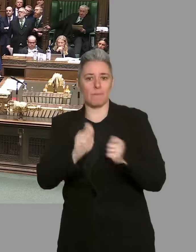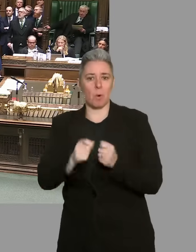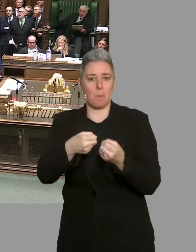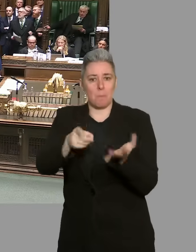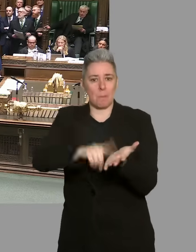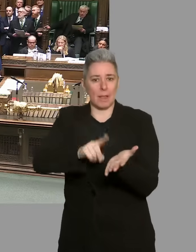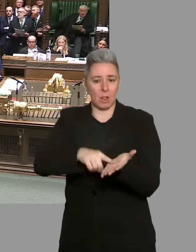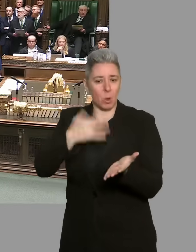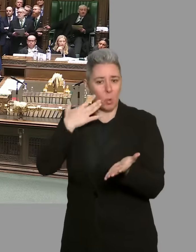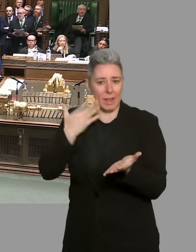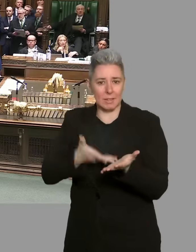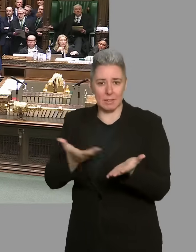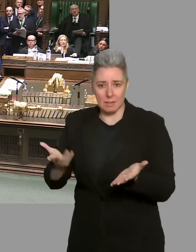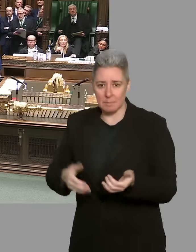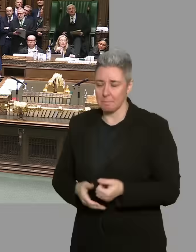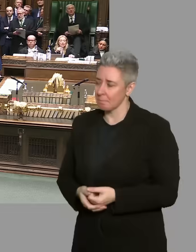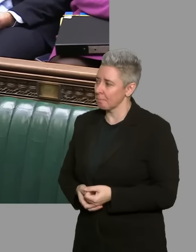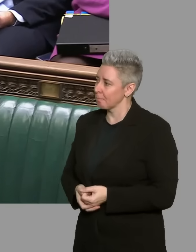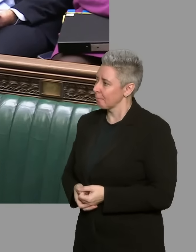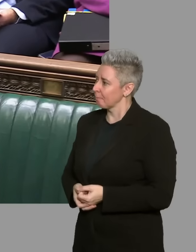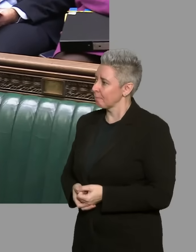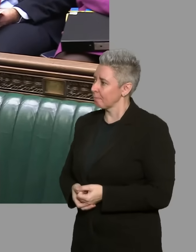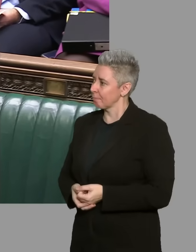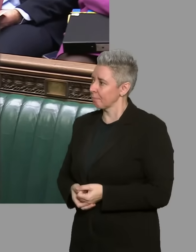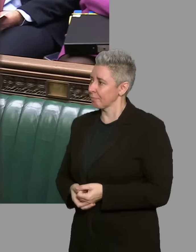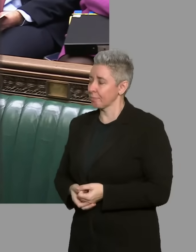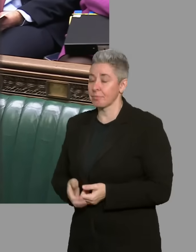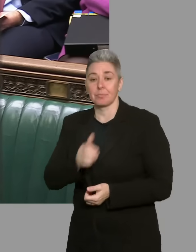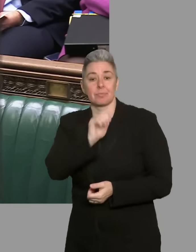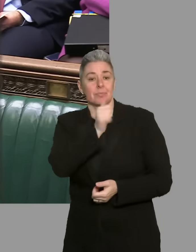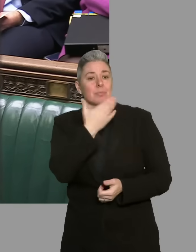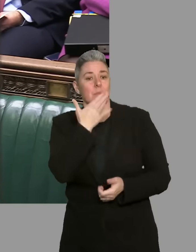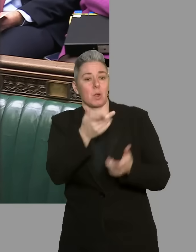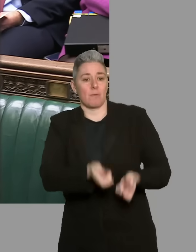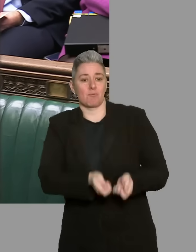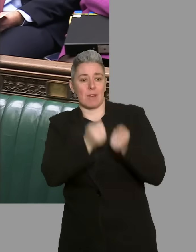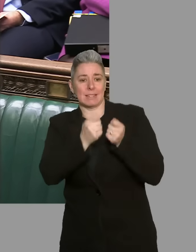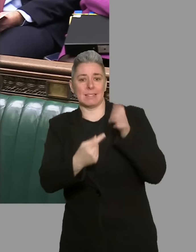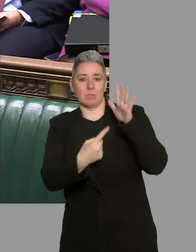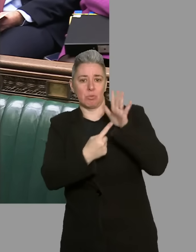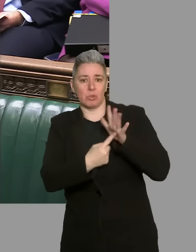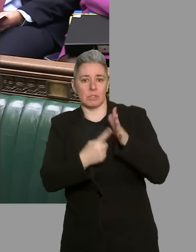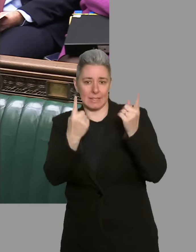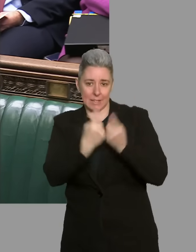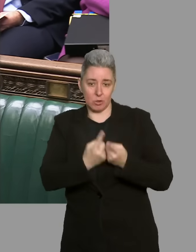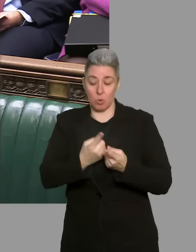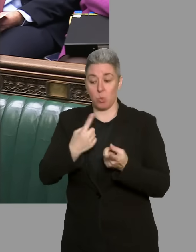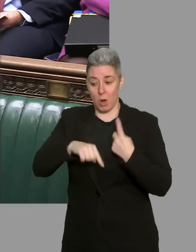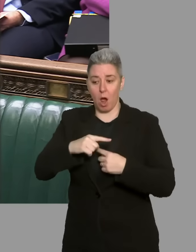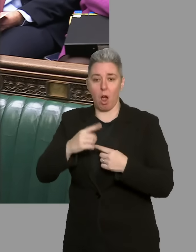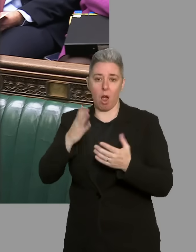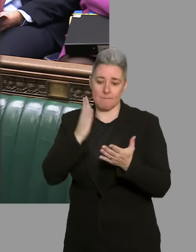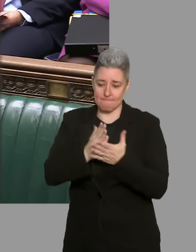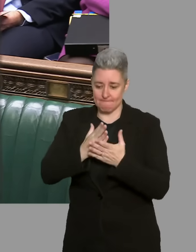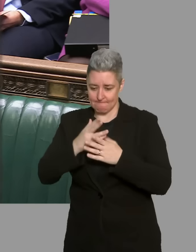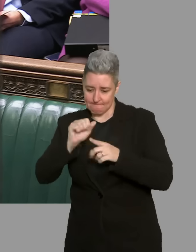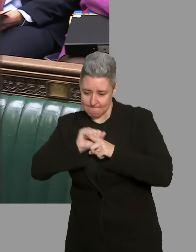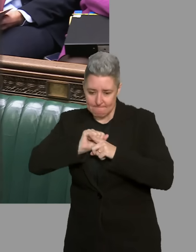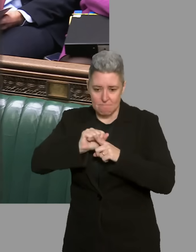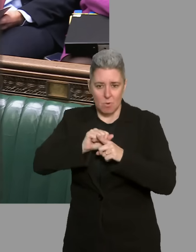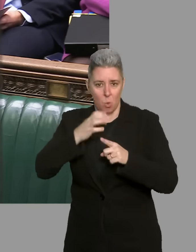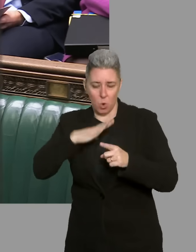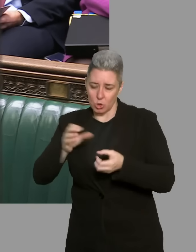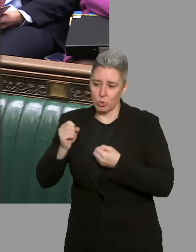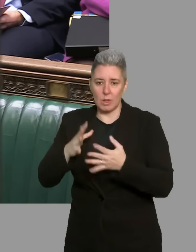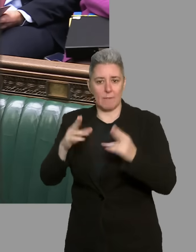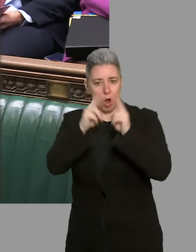for raising this important issue. We are taking serious action to deliver homes the country needs and provide homeowners with greater rights,